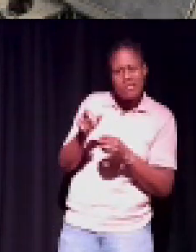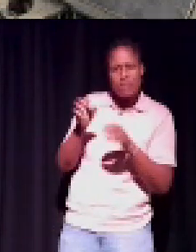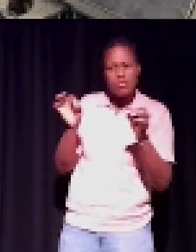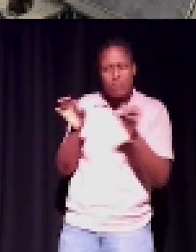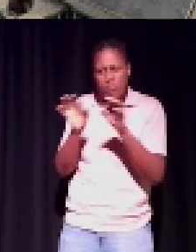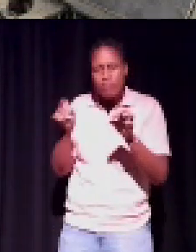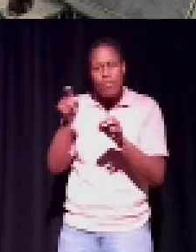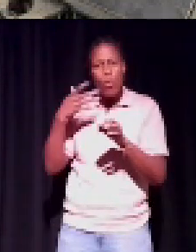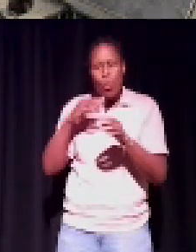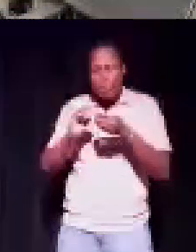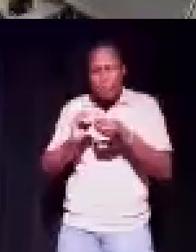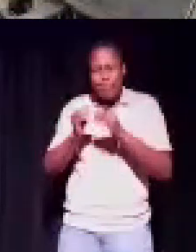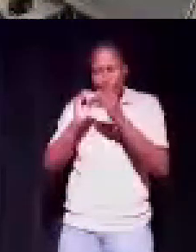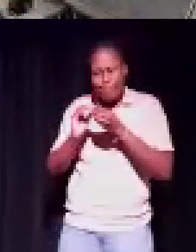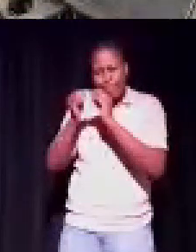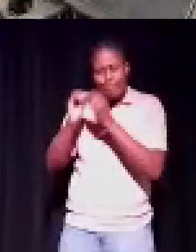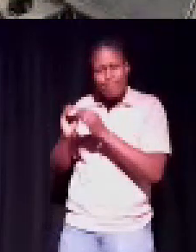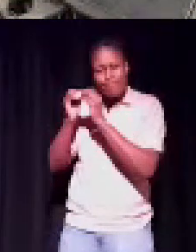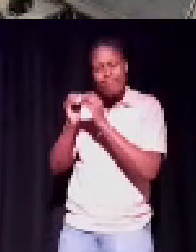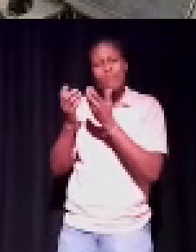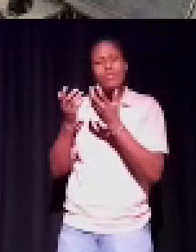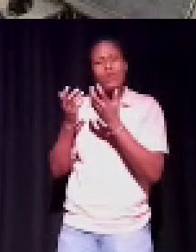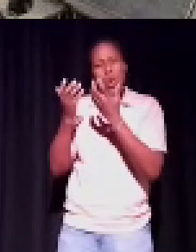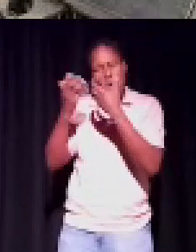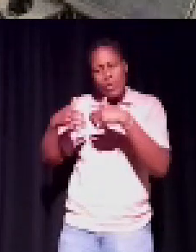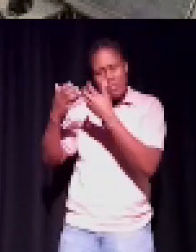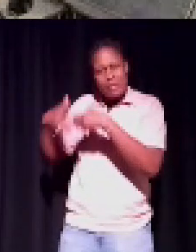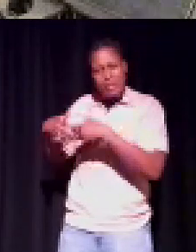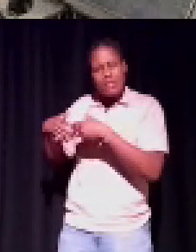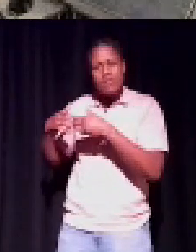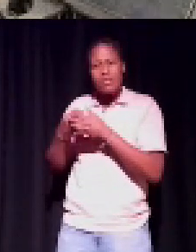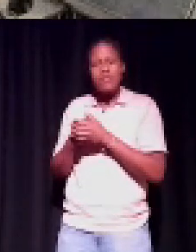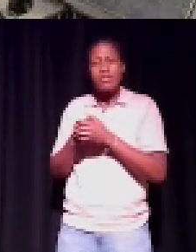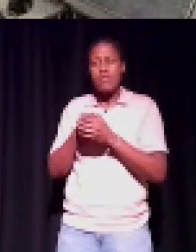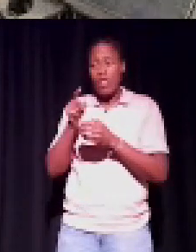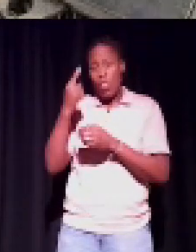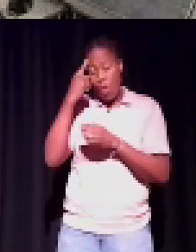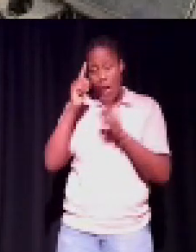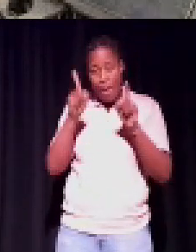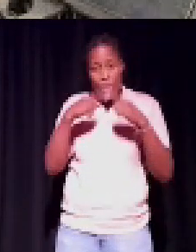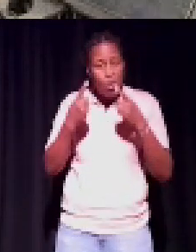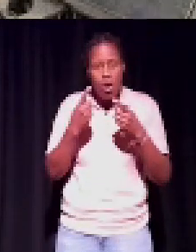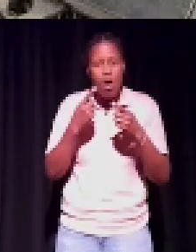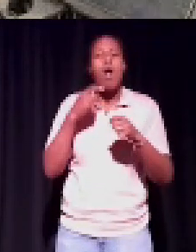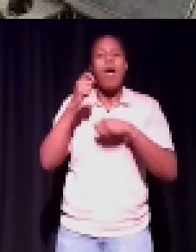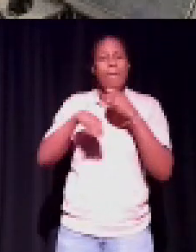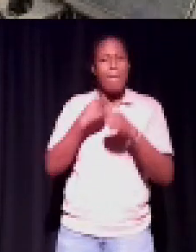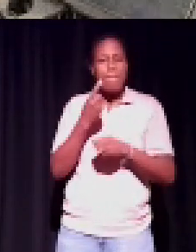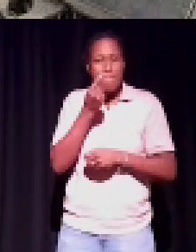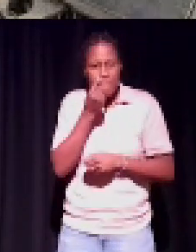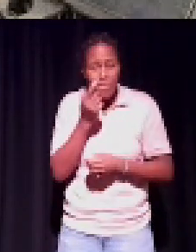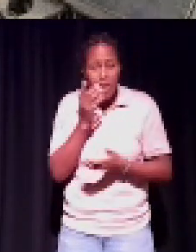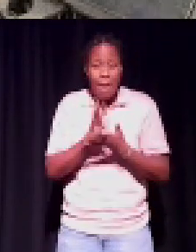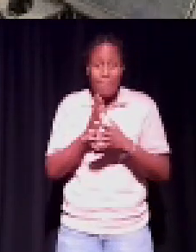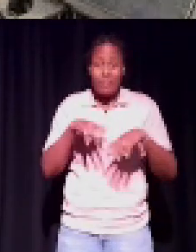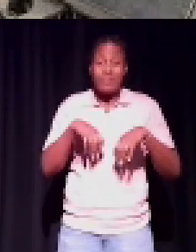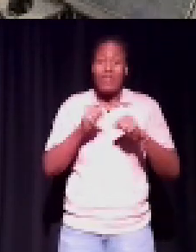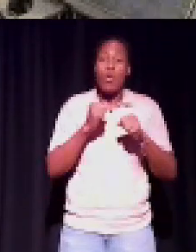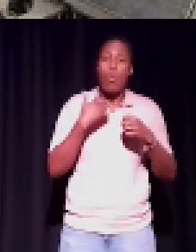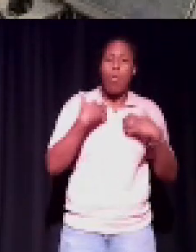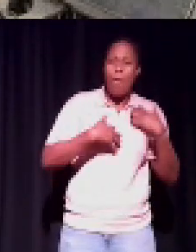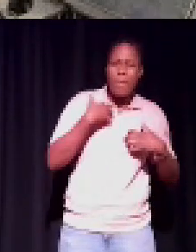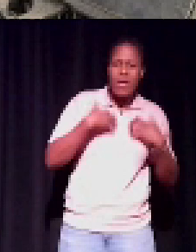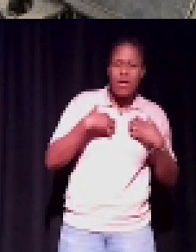possible. And that's started as a hobby making musical interfaces. So